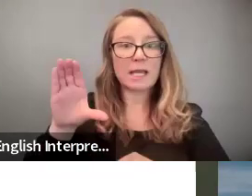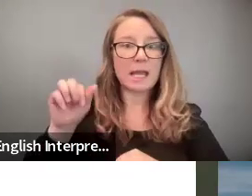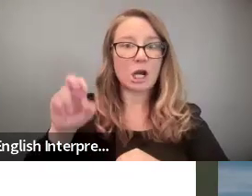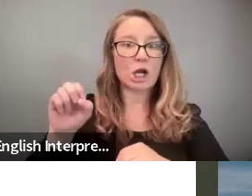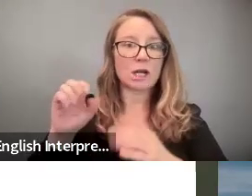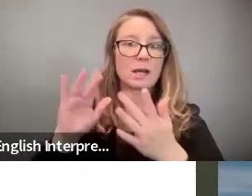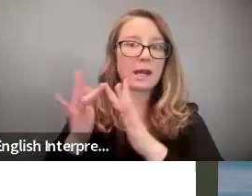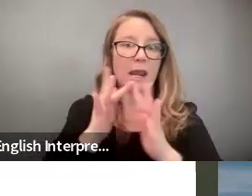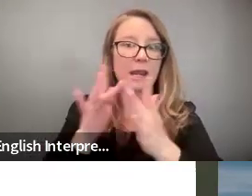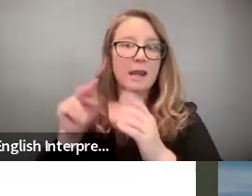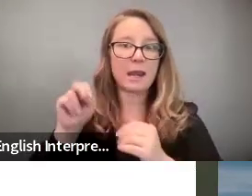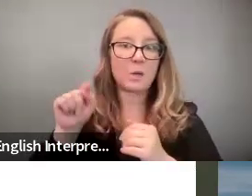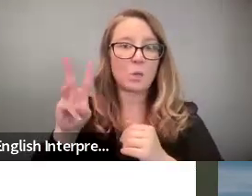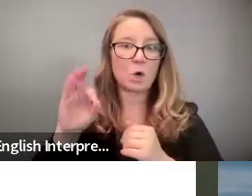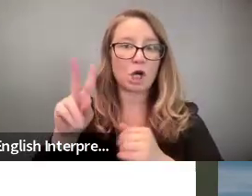so CDWA.